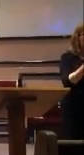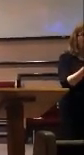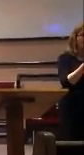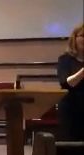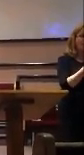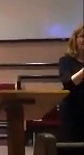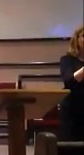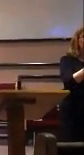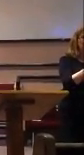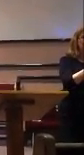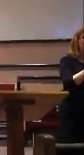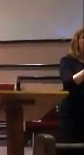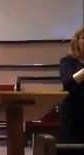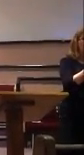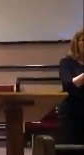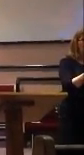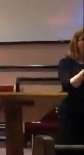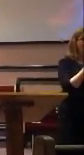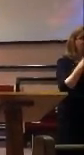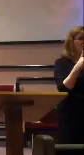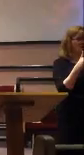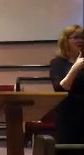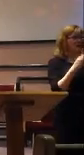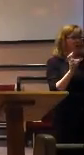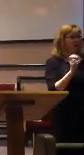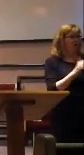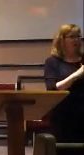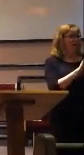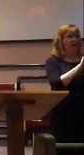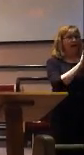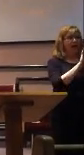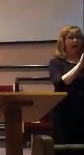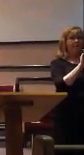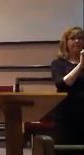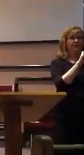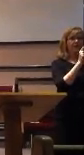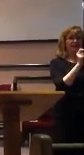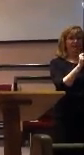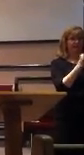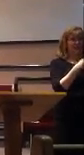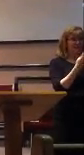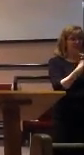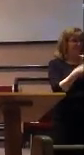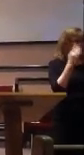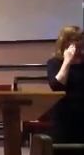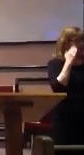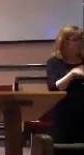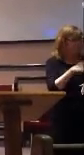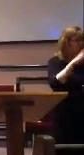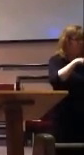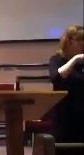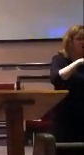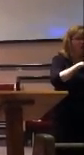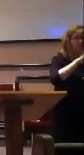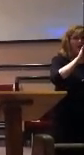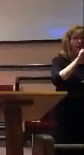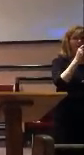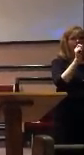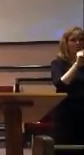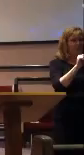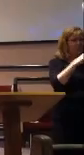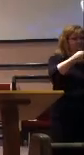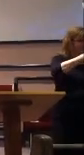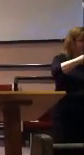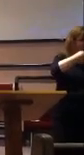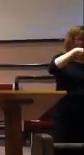the ministry in Ibero-America. You know the Iberian Peninsula, remember that from growing up in geography, which includes Spain